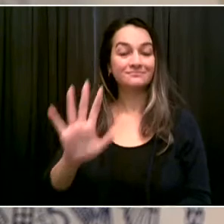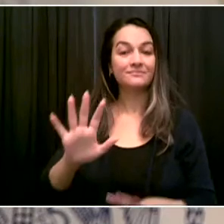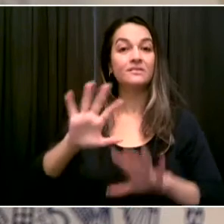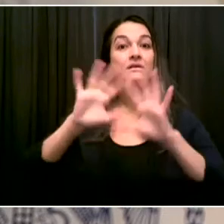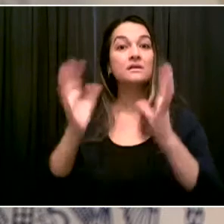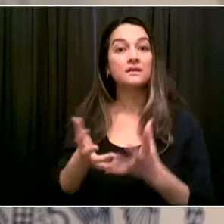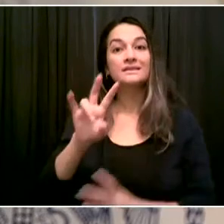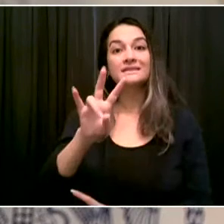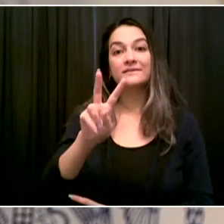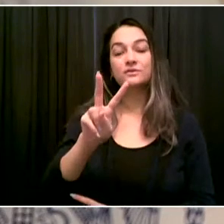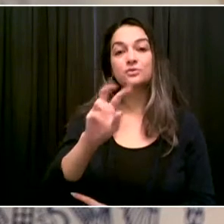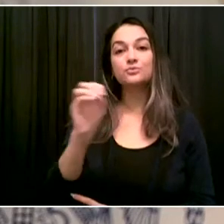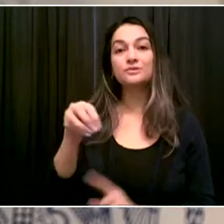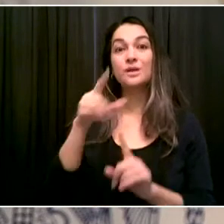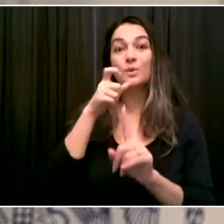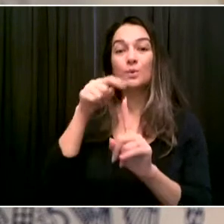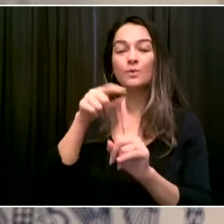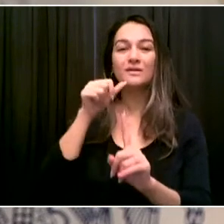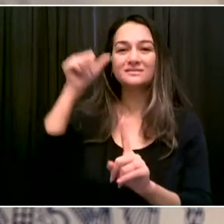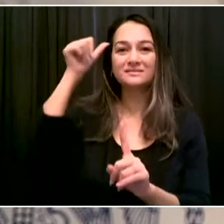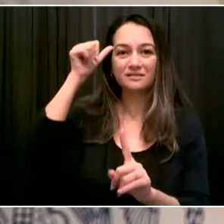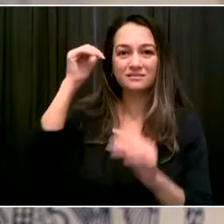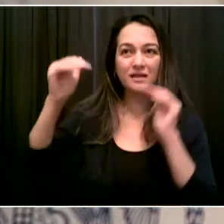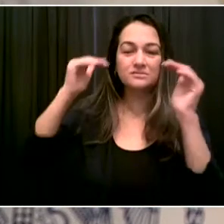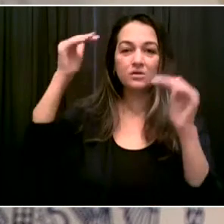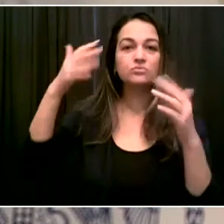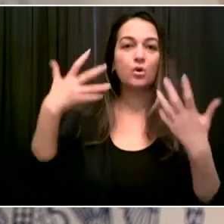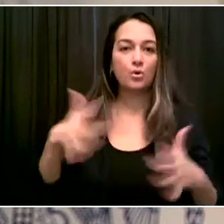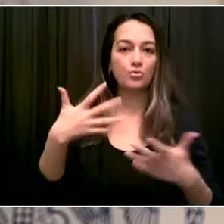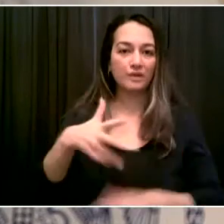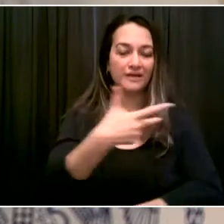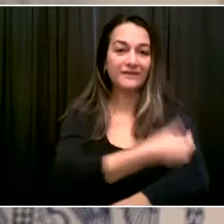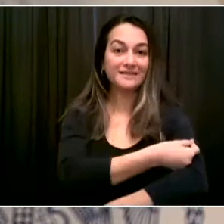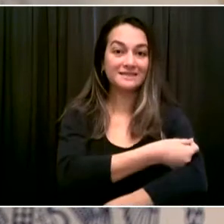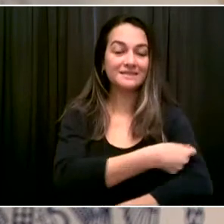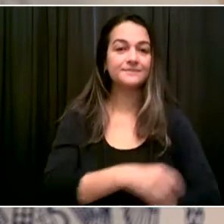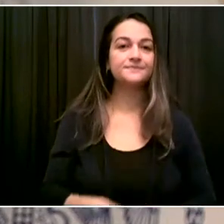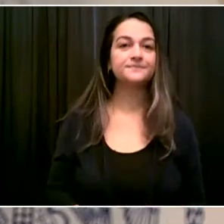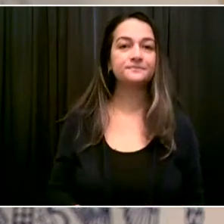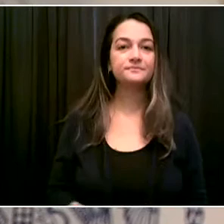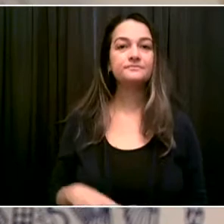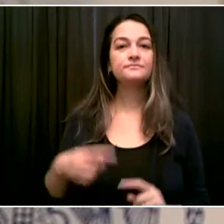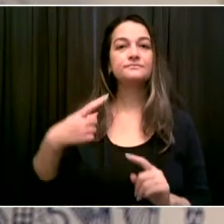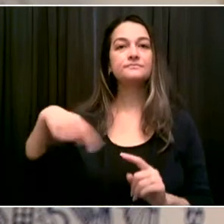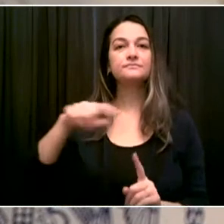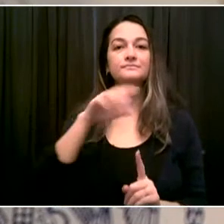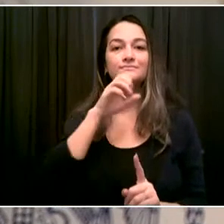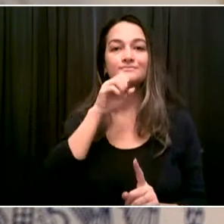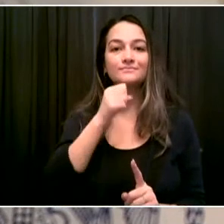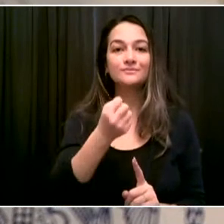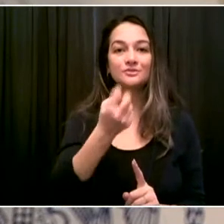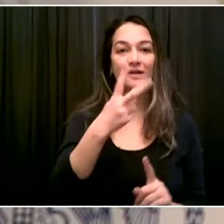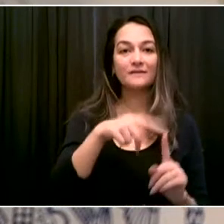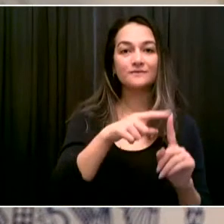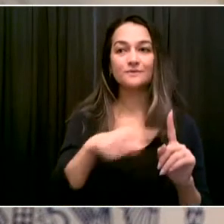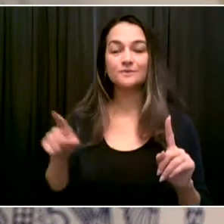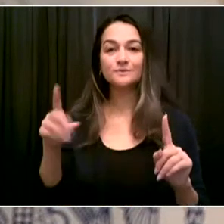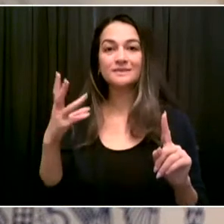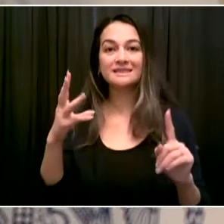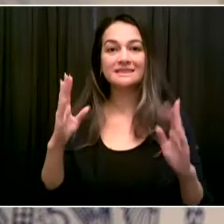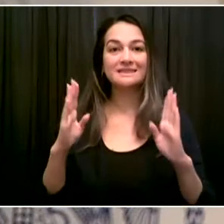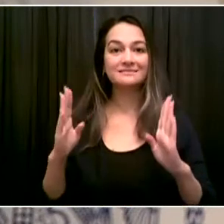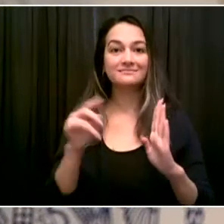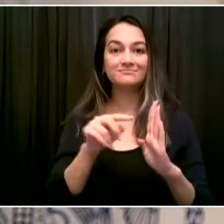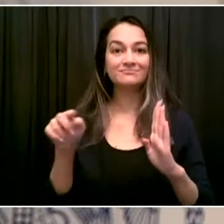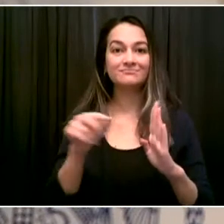seen real progress with that youngest group, the 12 to 17-year-olds now. About 250,000 of them have gotten at least one dose.